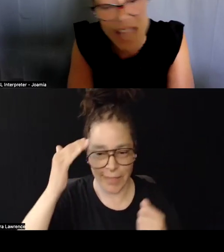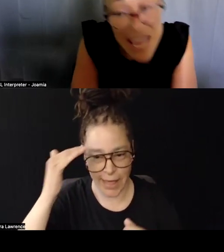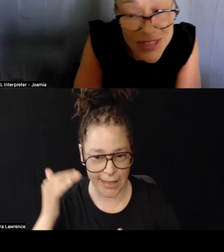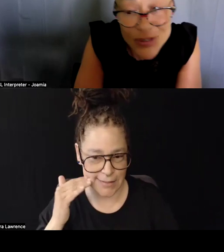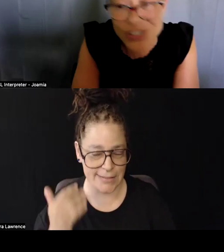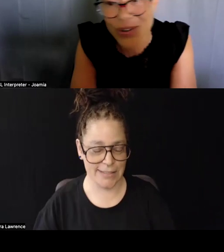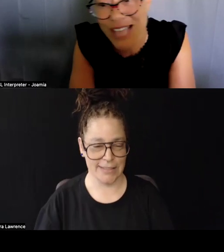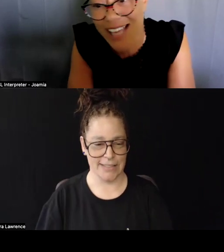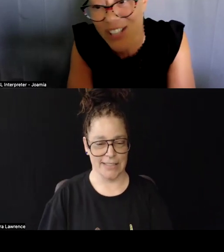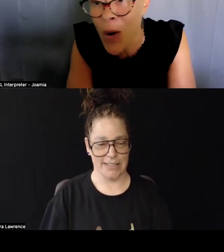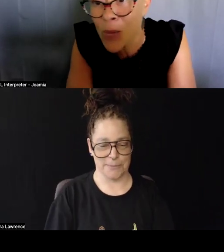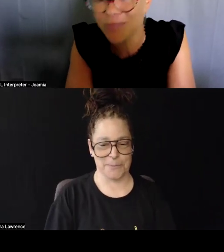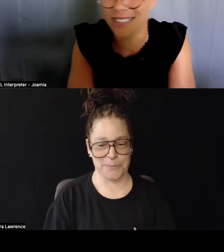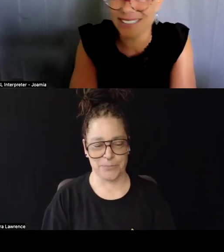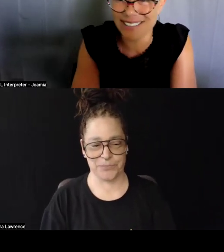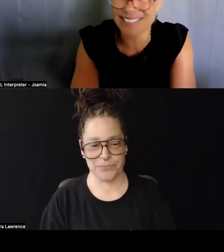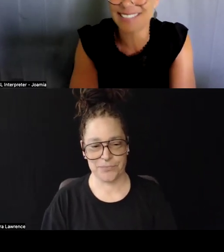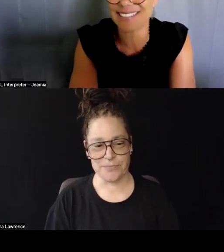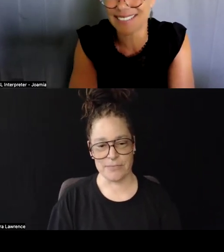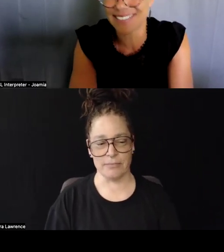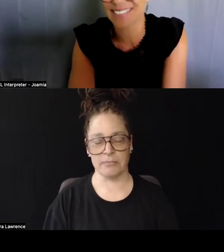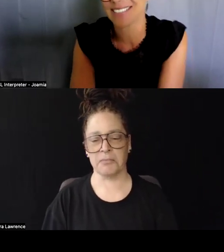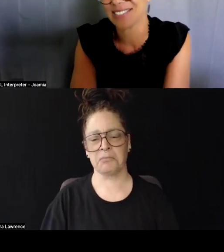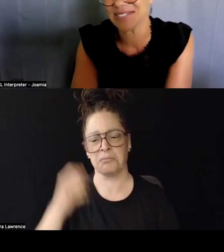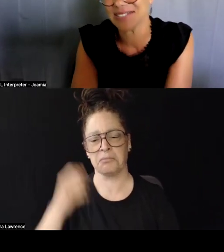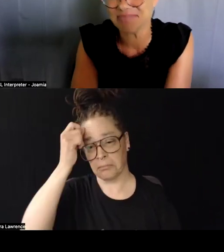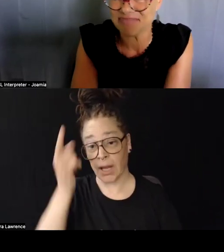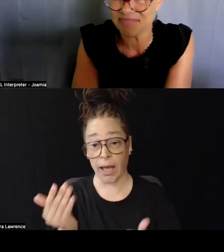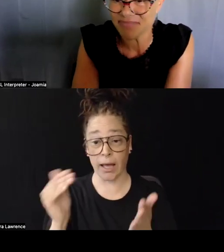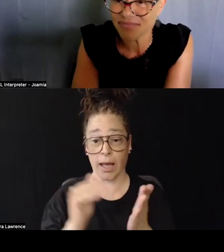might be taking those heads home.